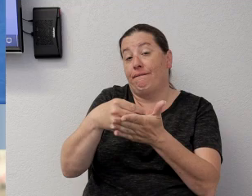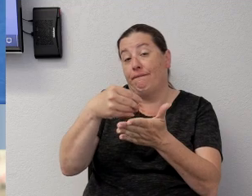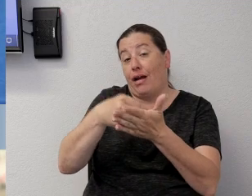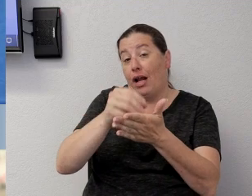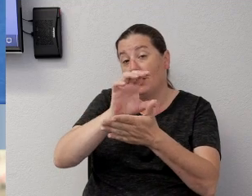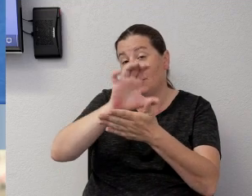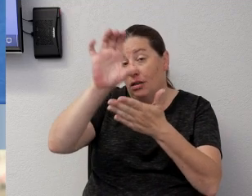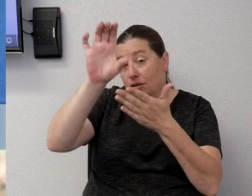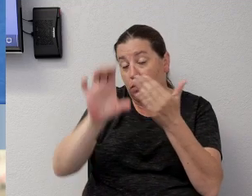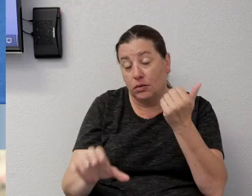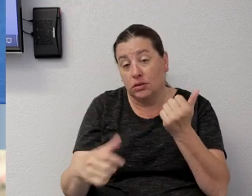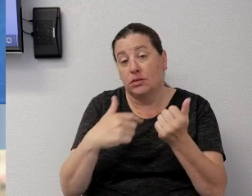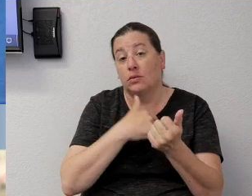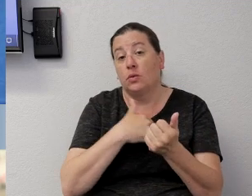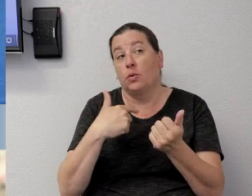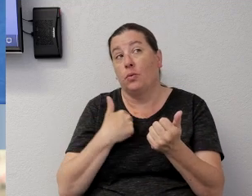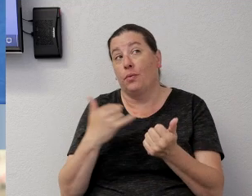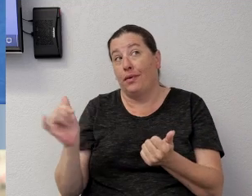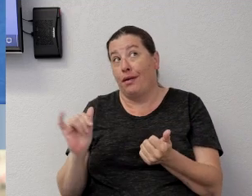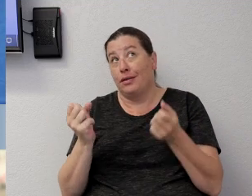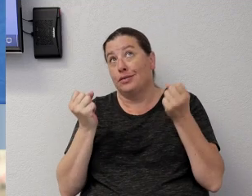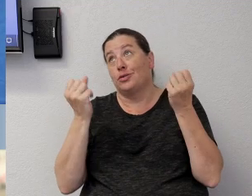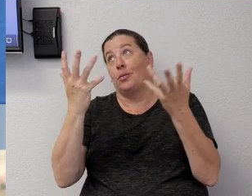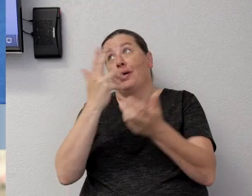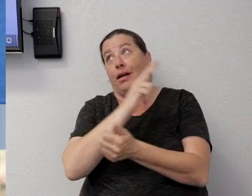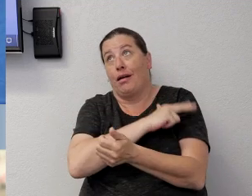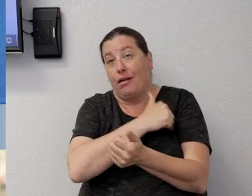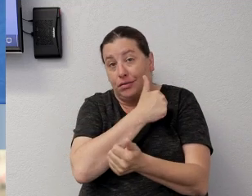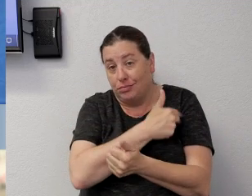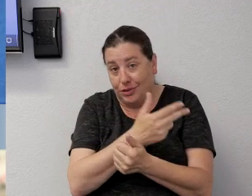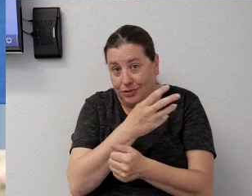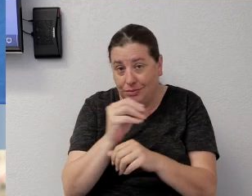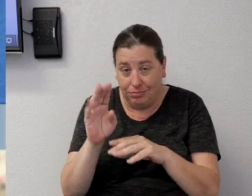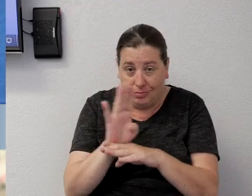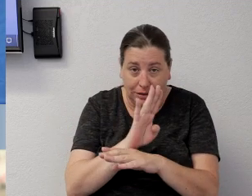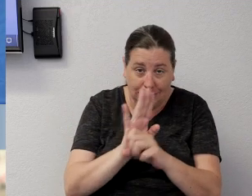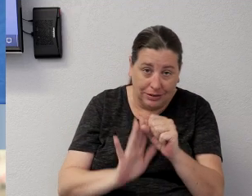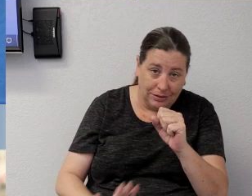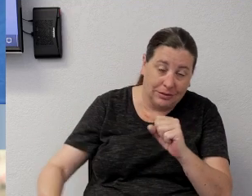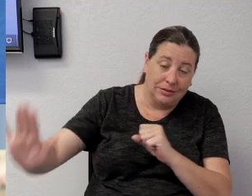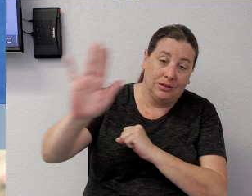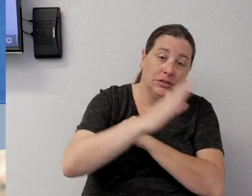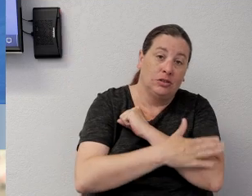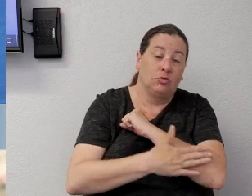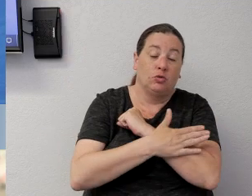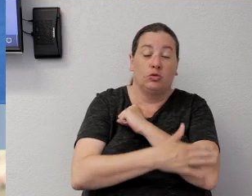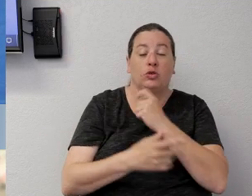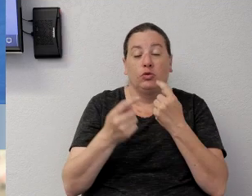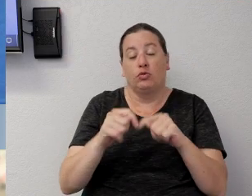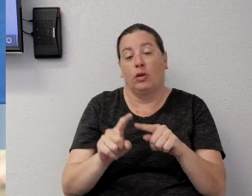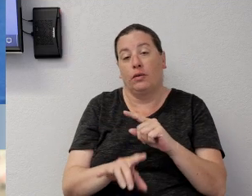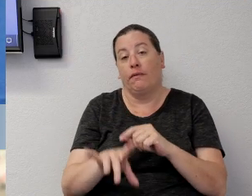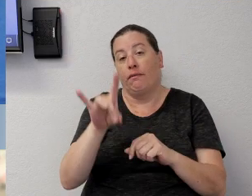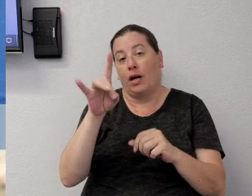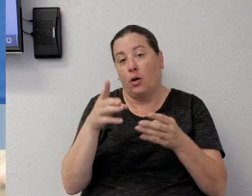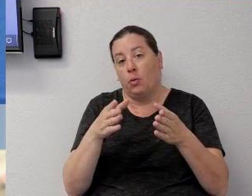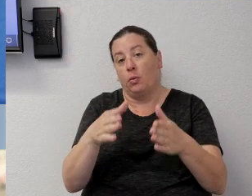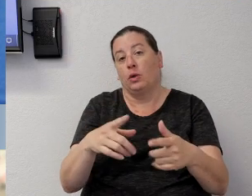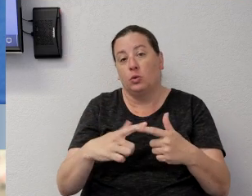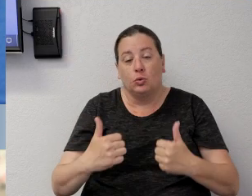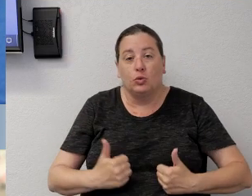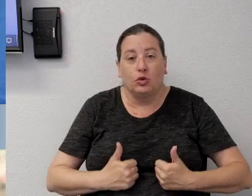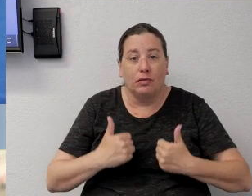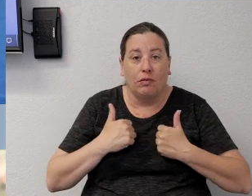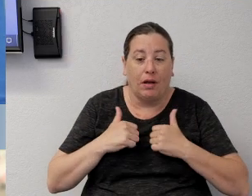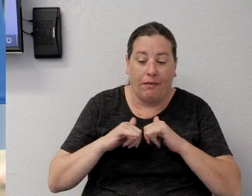consequences, we, like so many hospitals and businesses across the country, are trying to find ways to survive and are trying to find